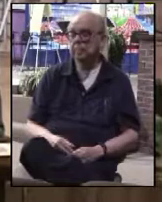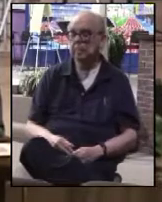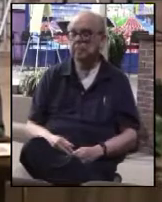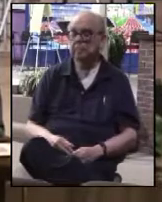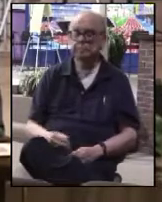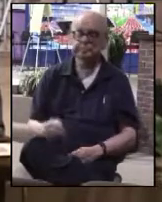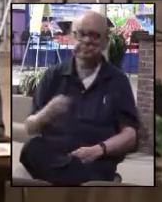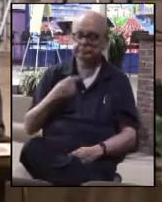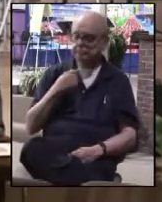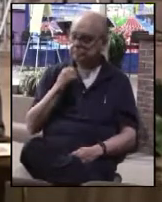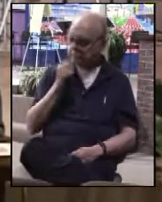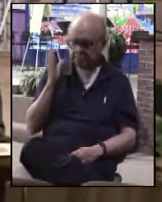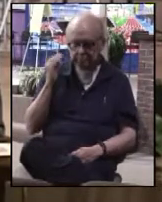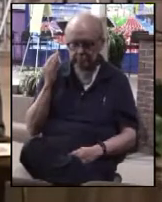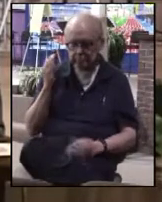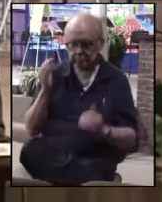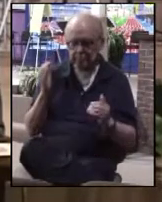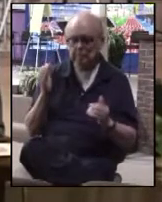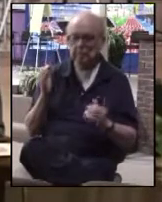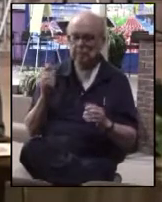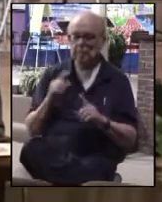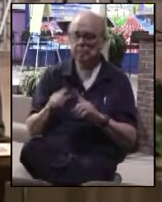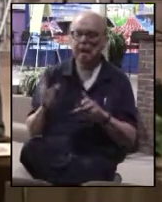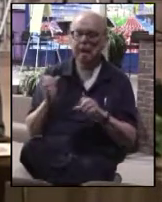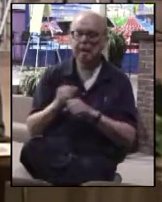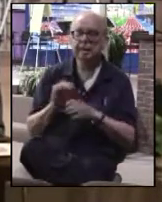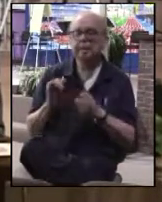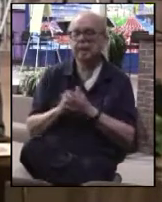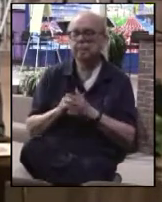I'm not expecting it but I did it